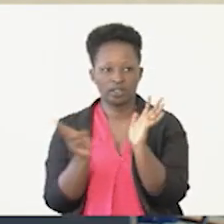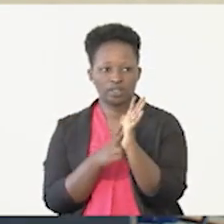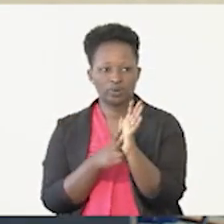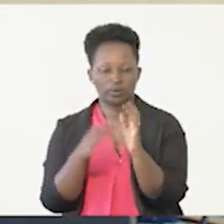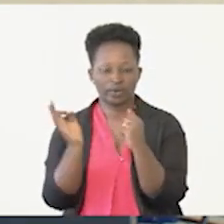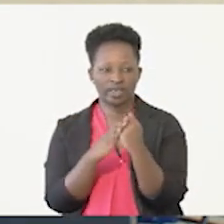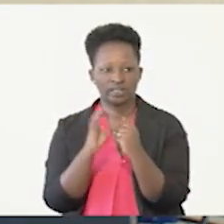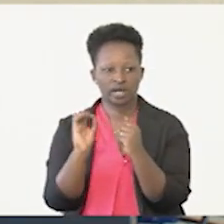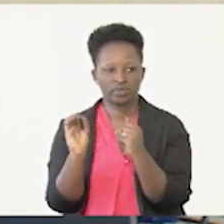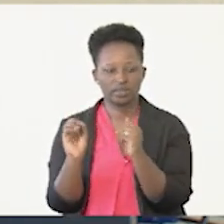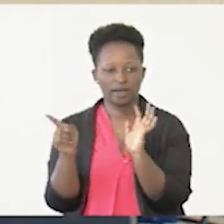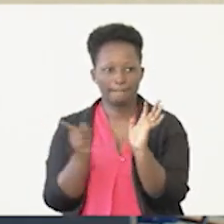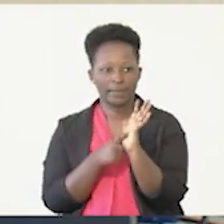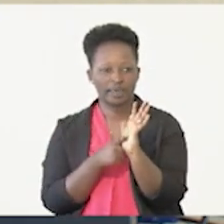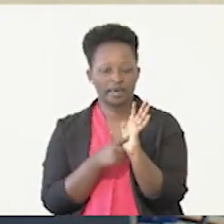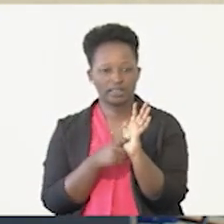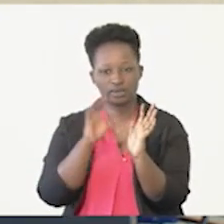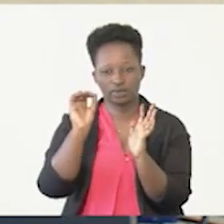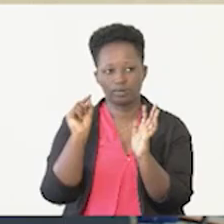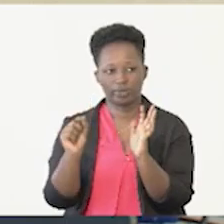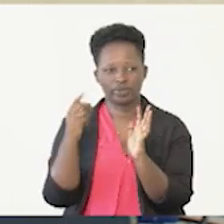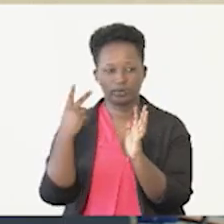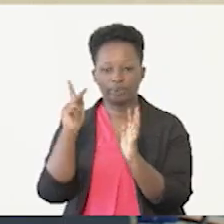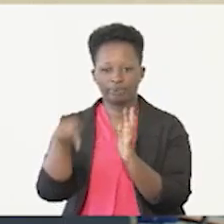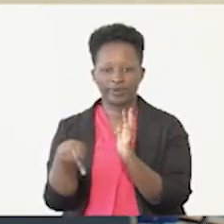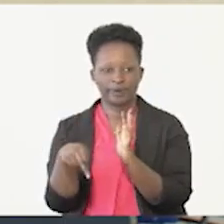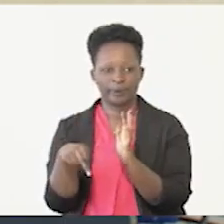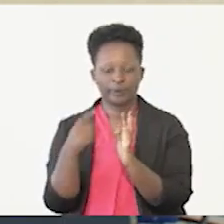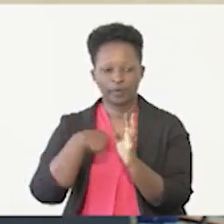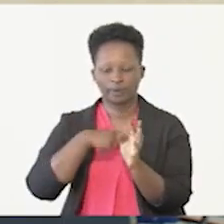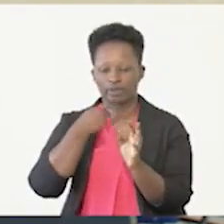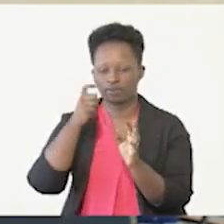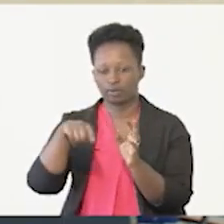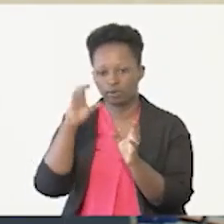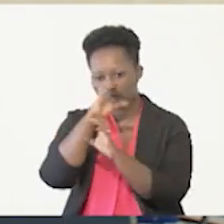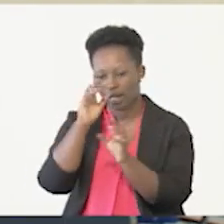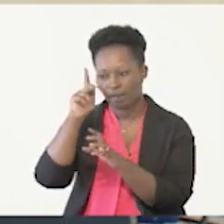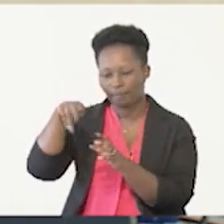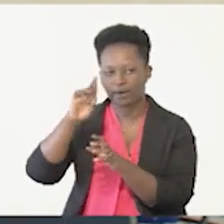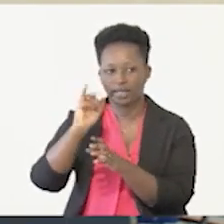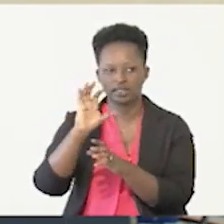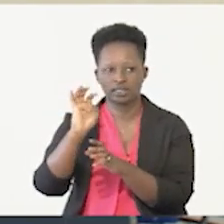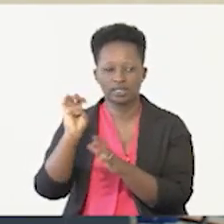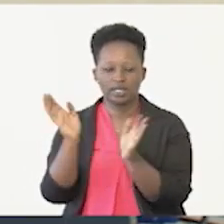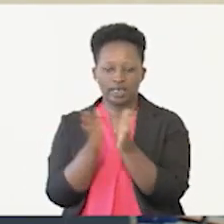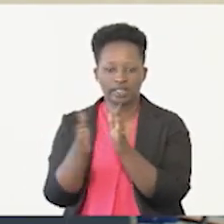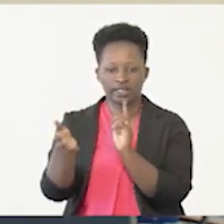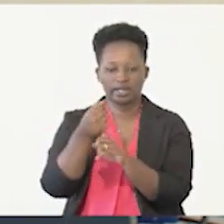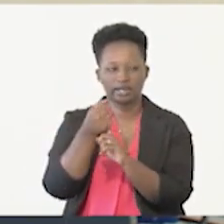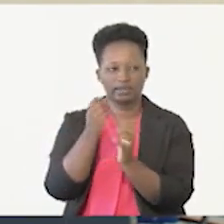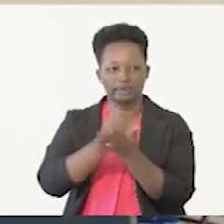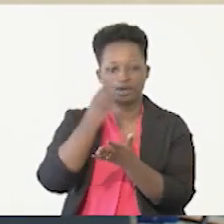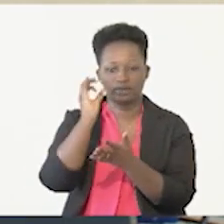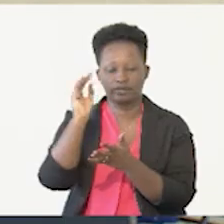to 800 minus 0.2 P, so we need to solve for this price, and we get the value of P, which will